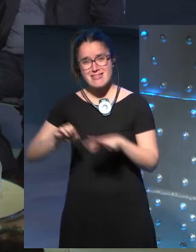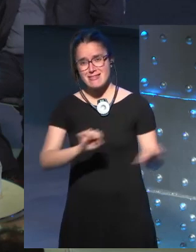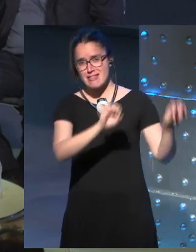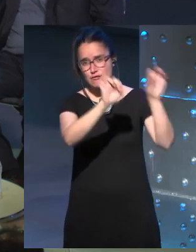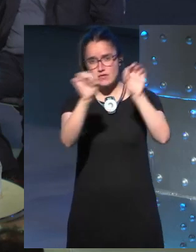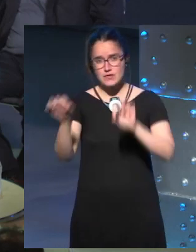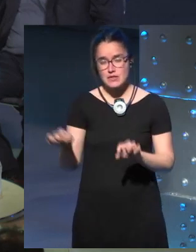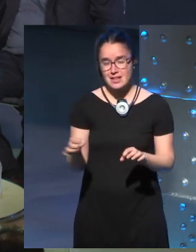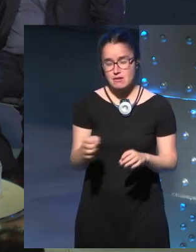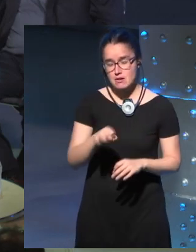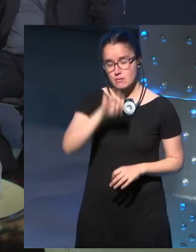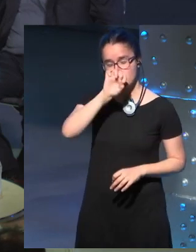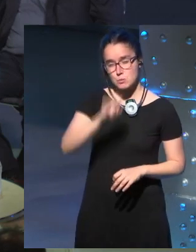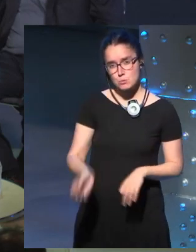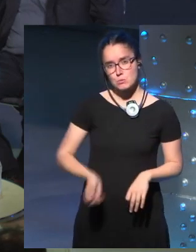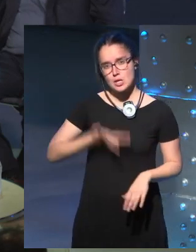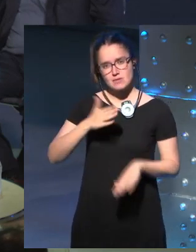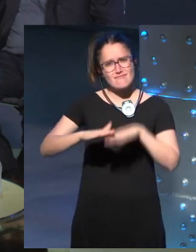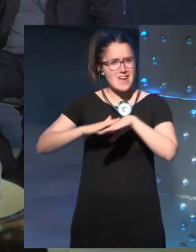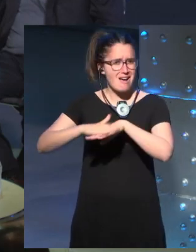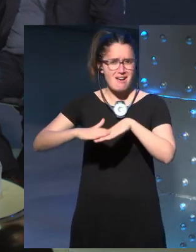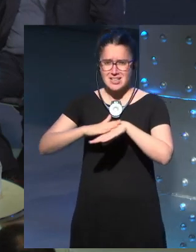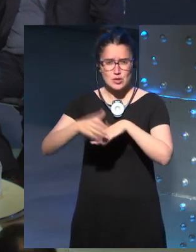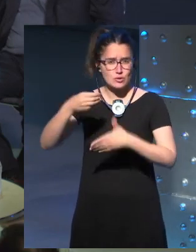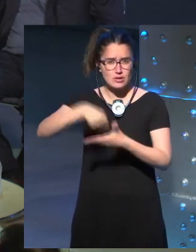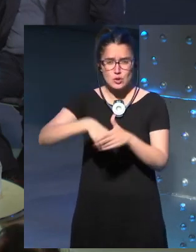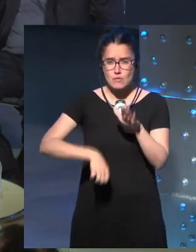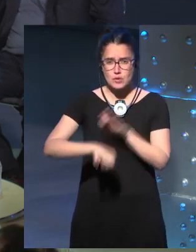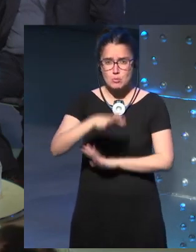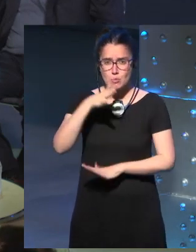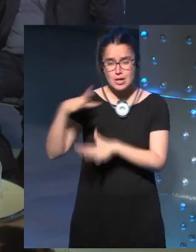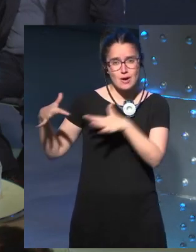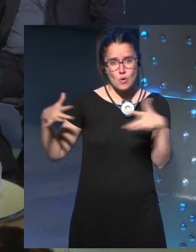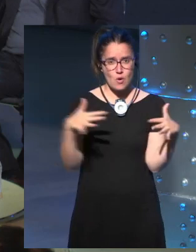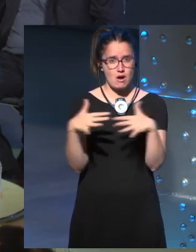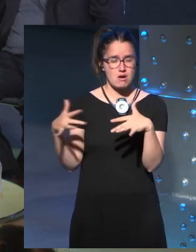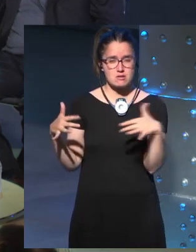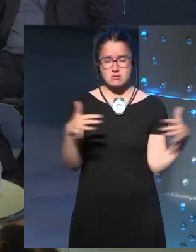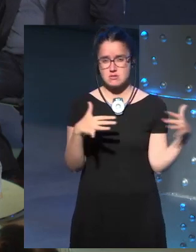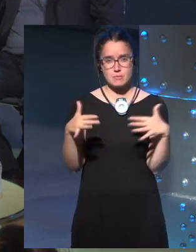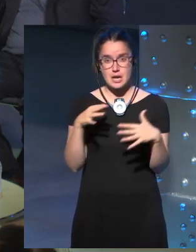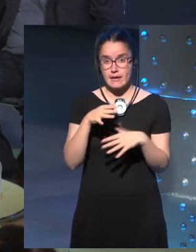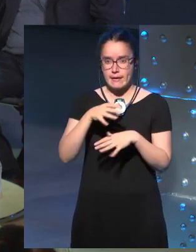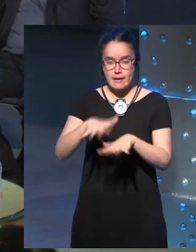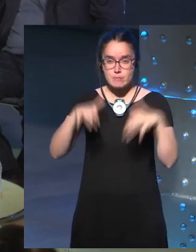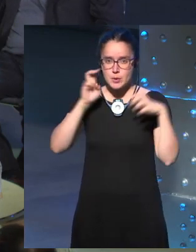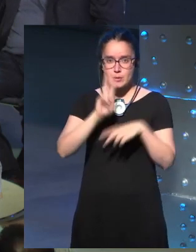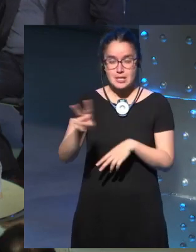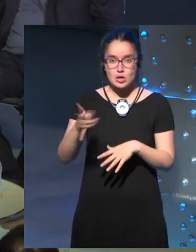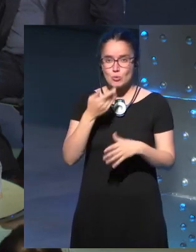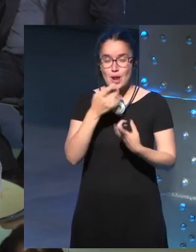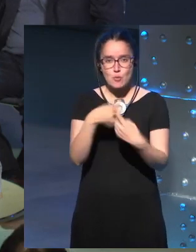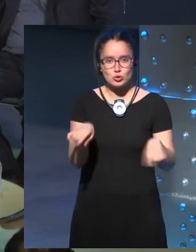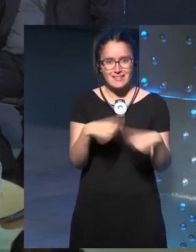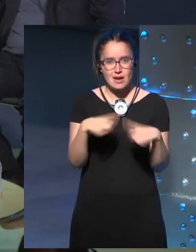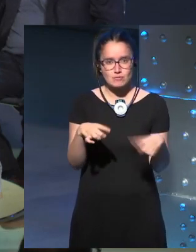individualities. You defend that the supporters are the main part of football because they play for them to